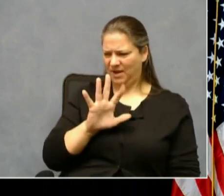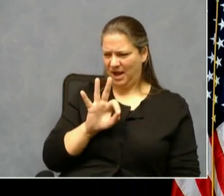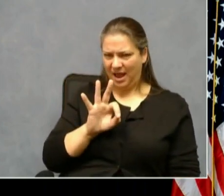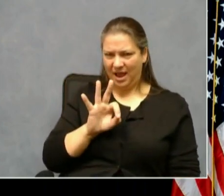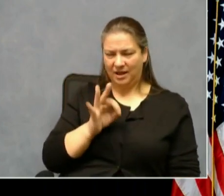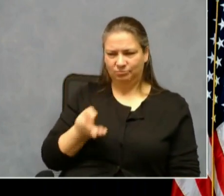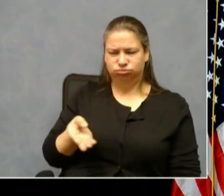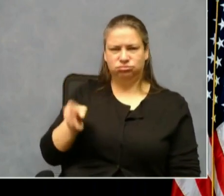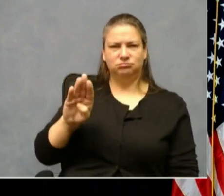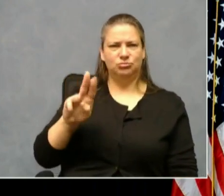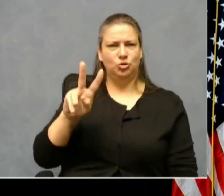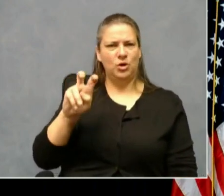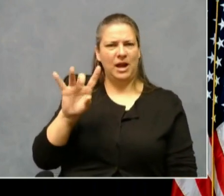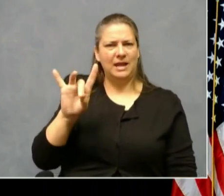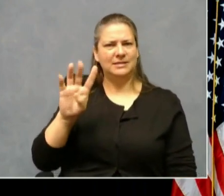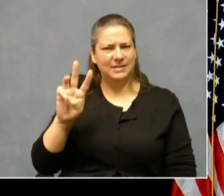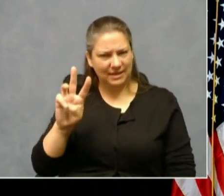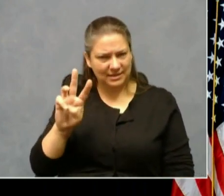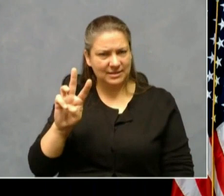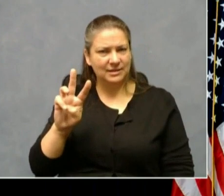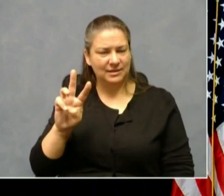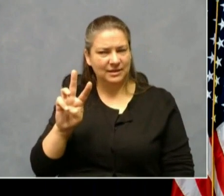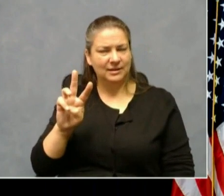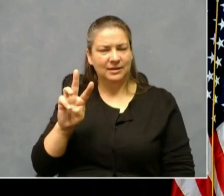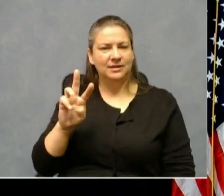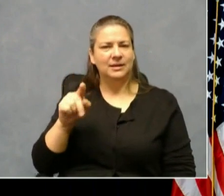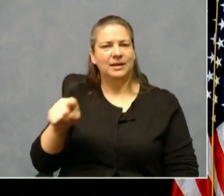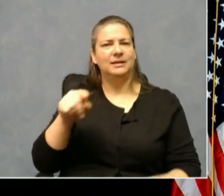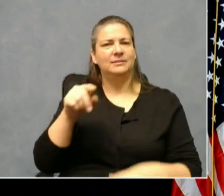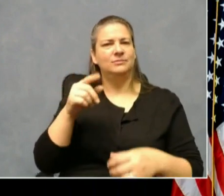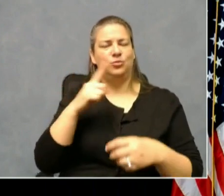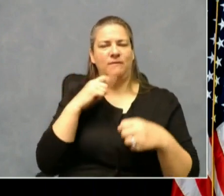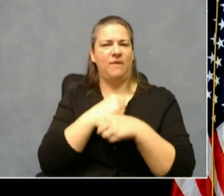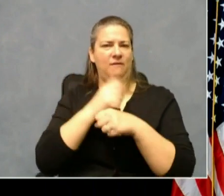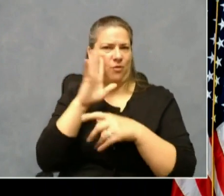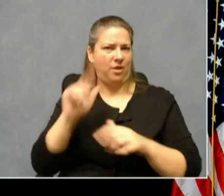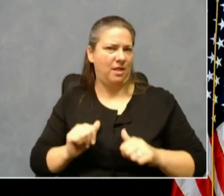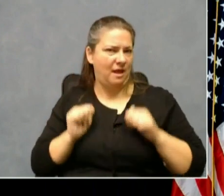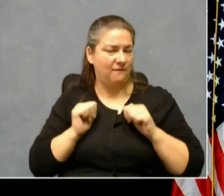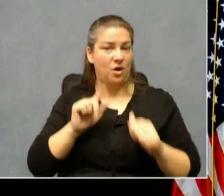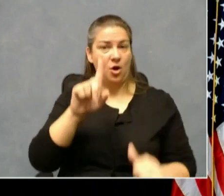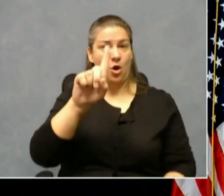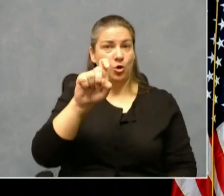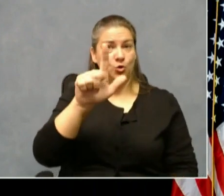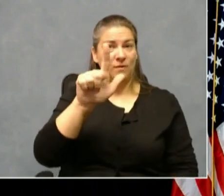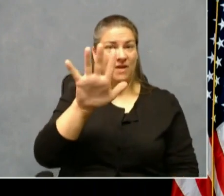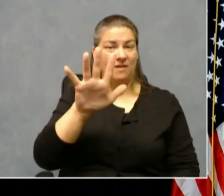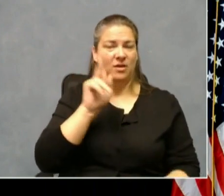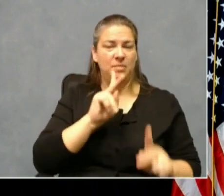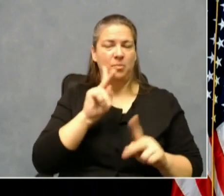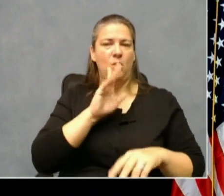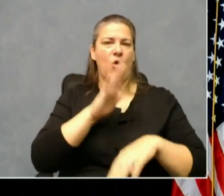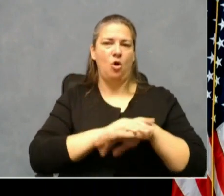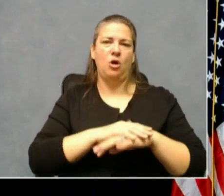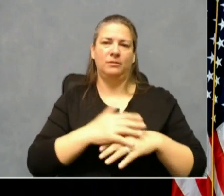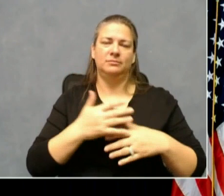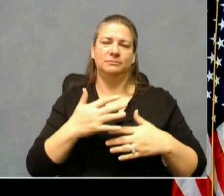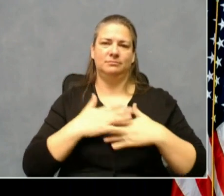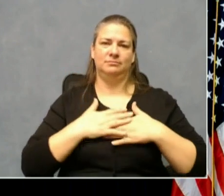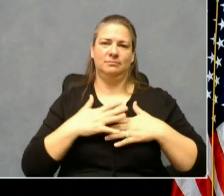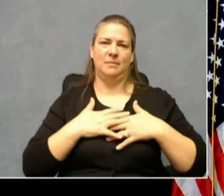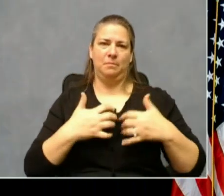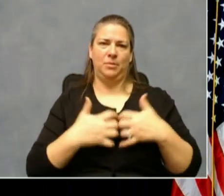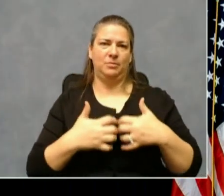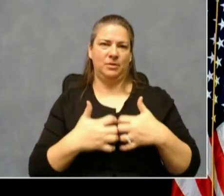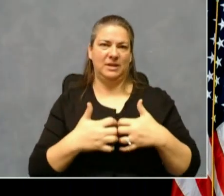are a lot of Kentuckians that are fighting for their lives. 125 Kentuckians on a ventilator with COVID, just 116